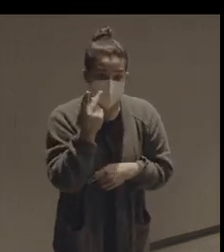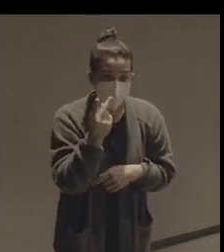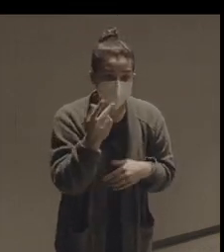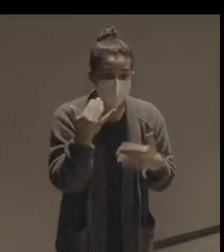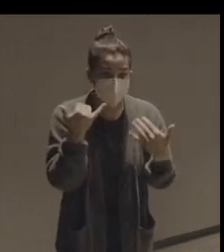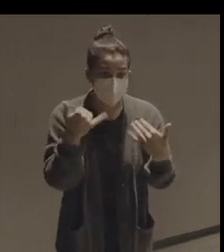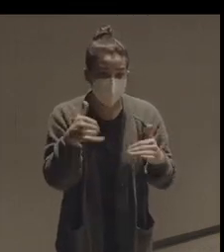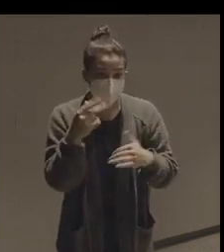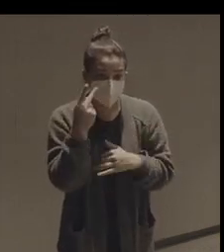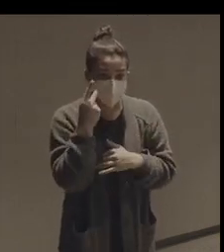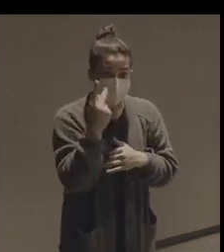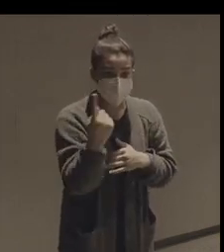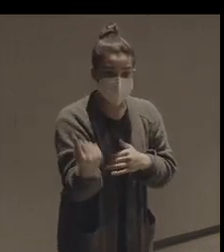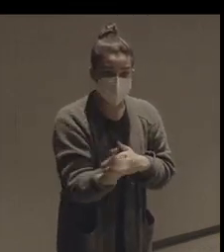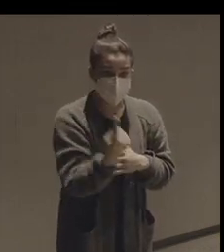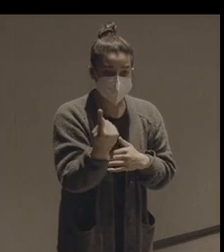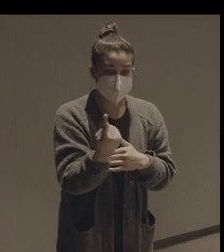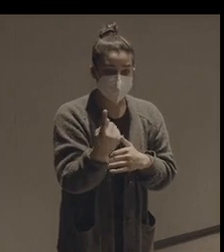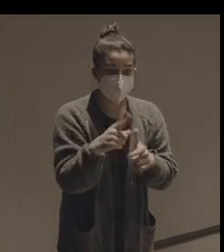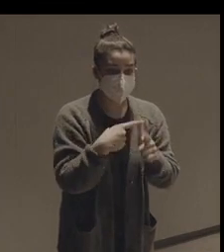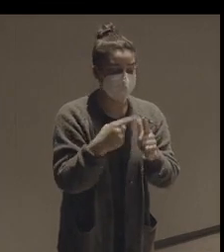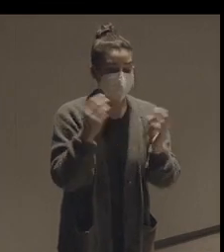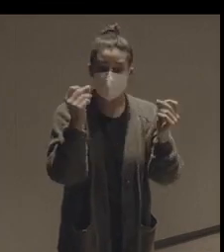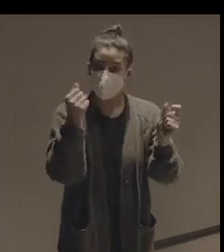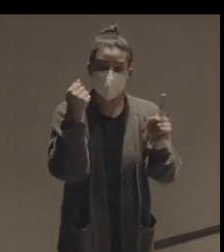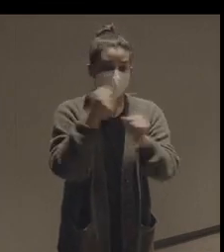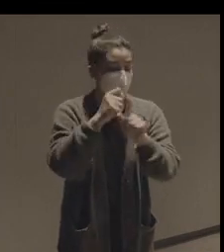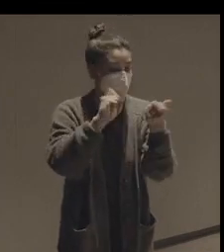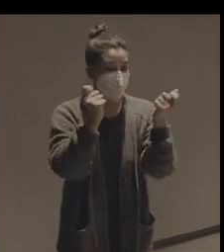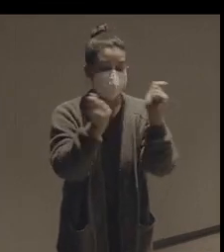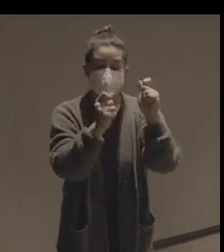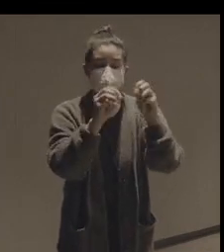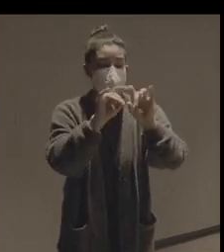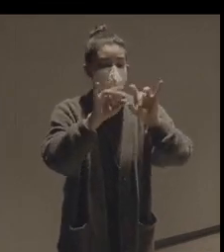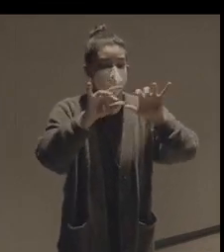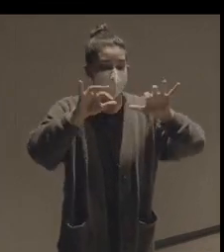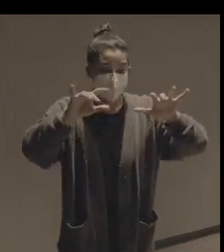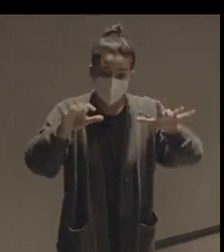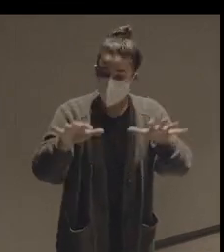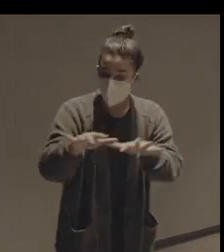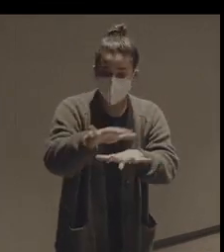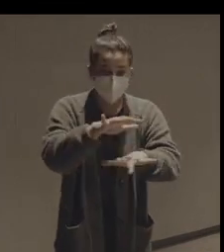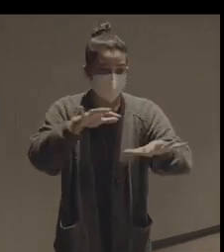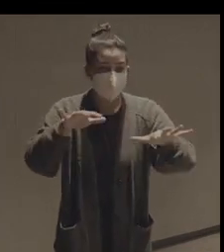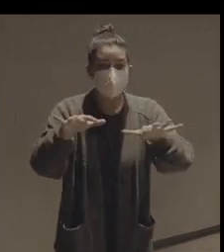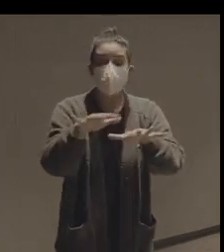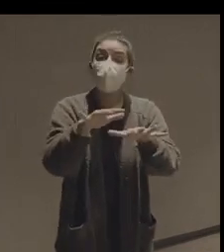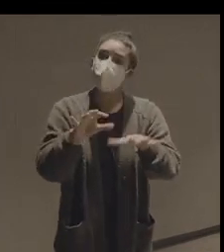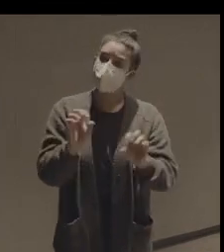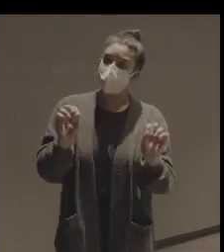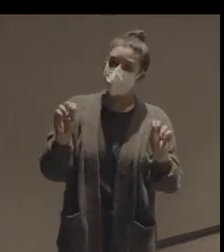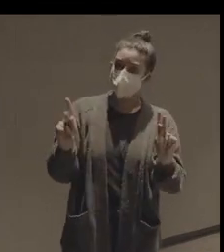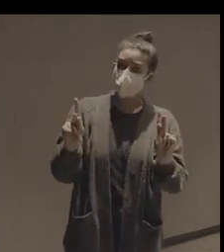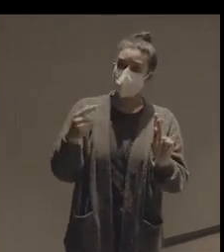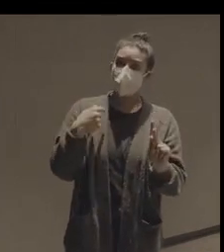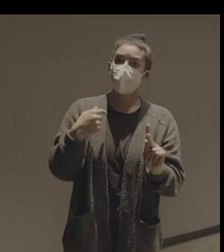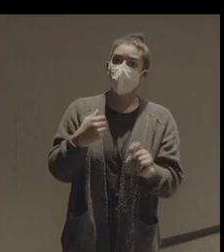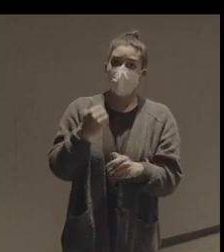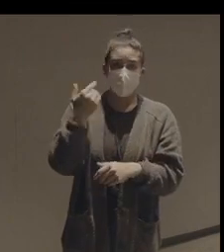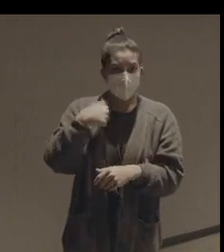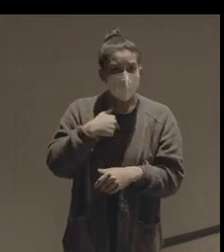safe. Then relax and you're looking at pure color. It's okay to say what you feel. No two people will feel the